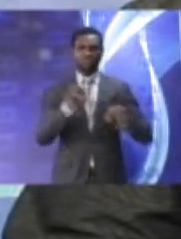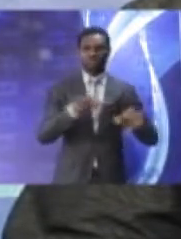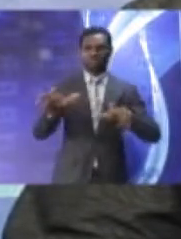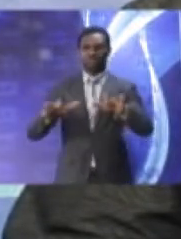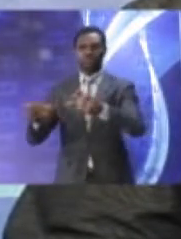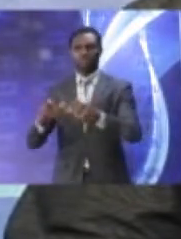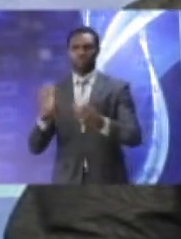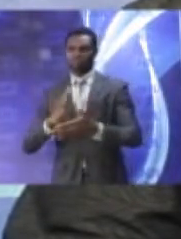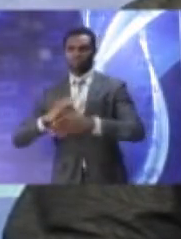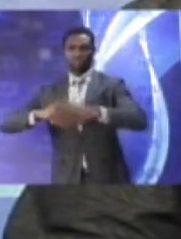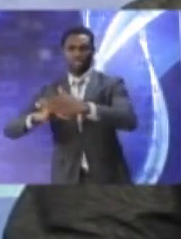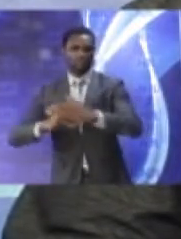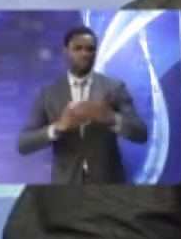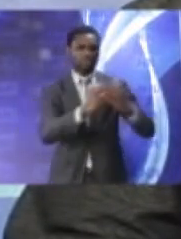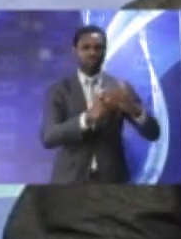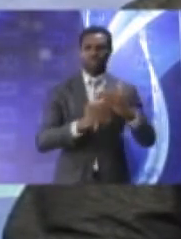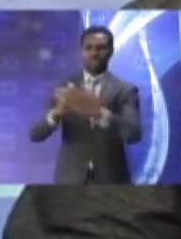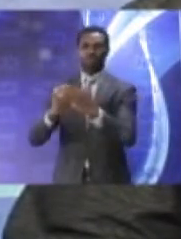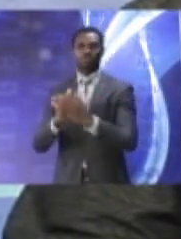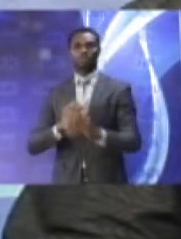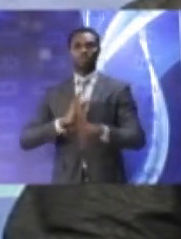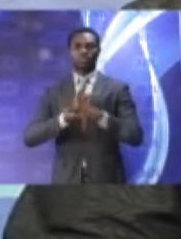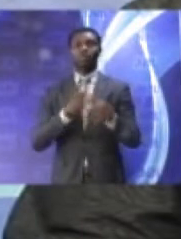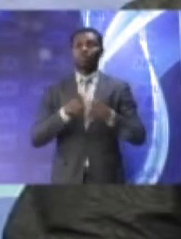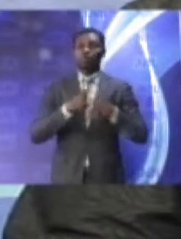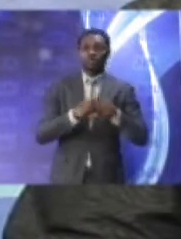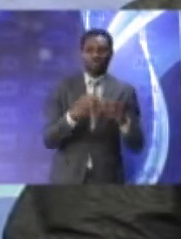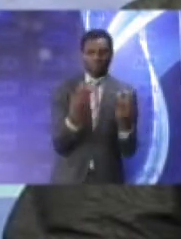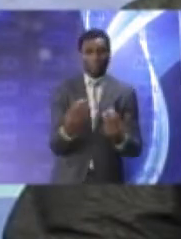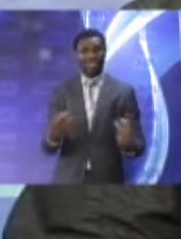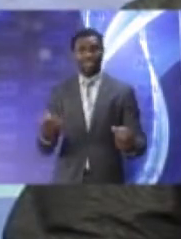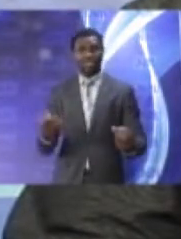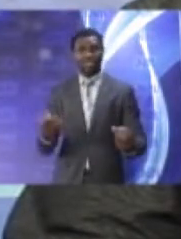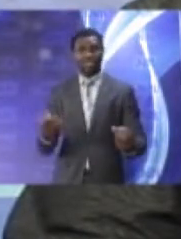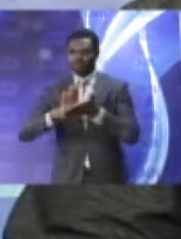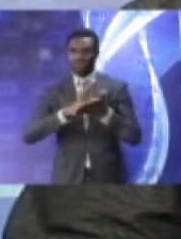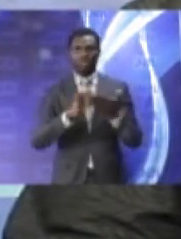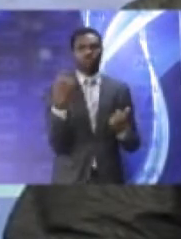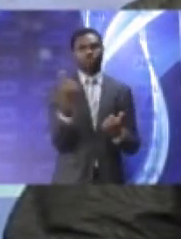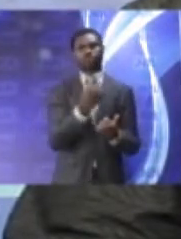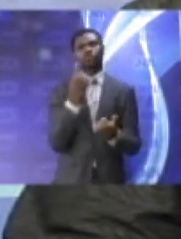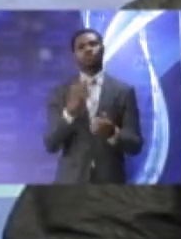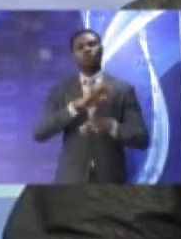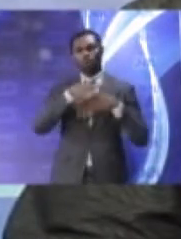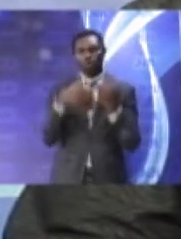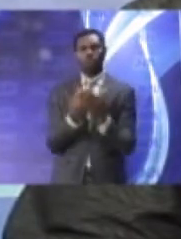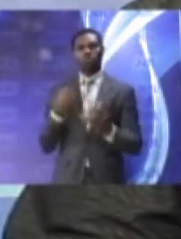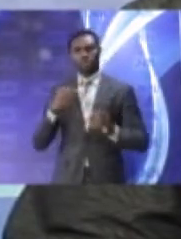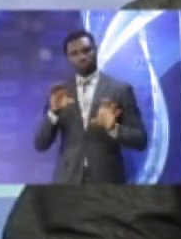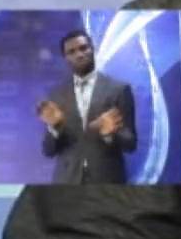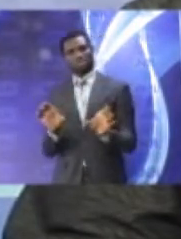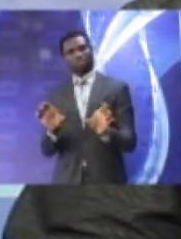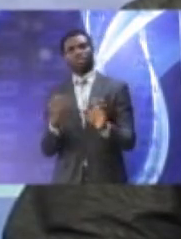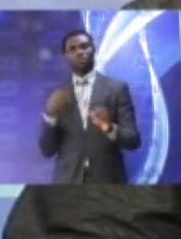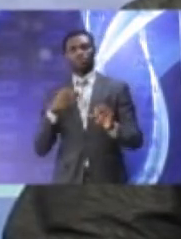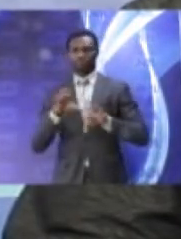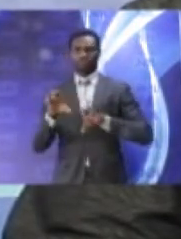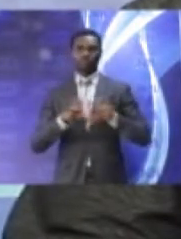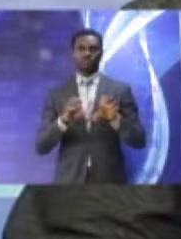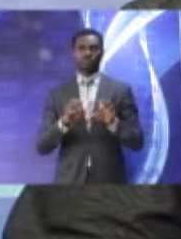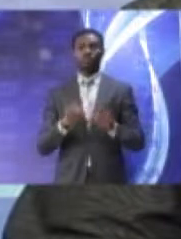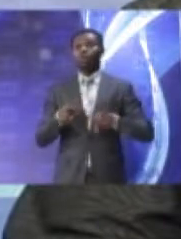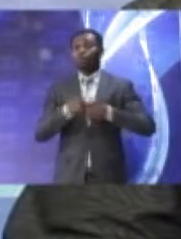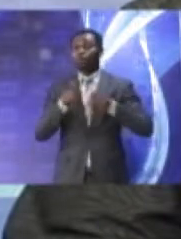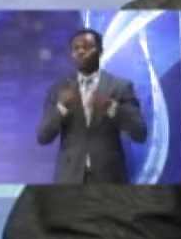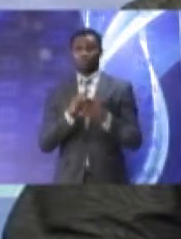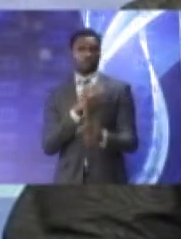prevent movement of sick and contaminated items from farm to farm. Right. Those are the things that the ministry has done. Okay. The ministry